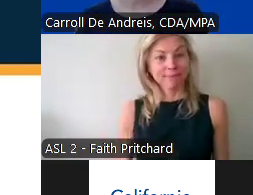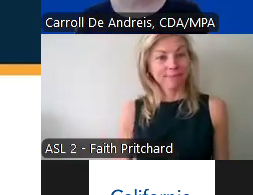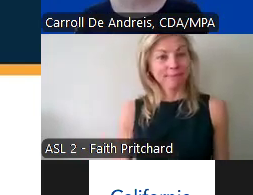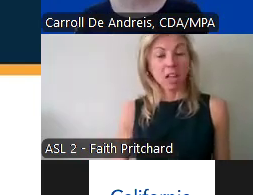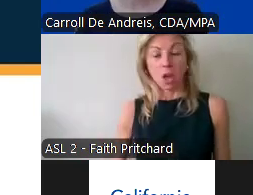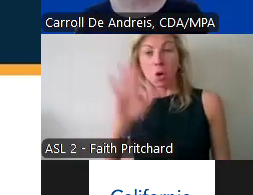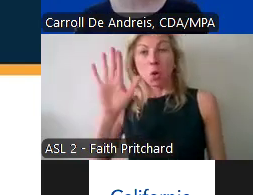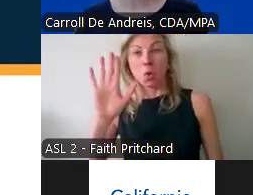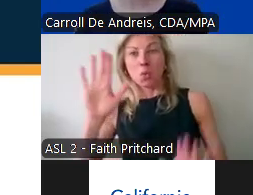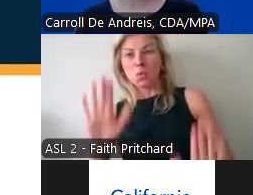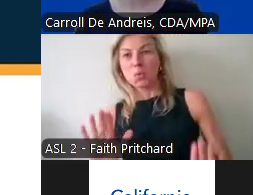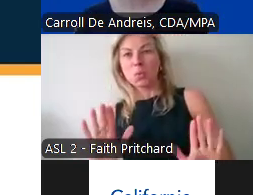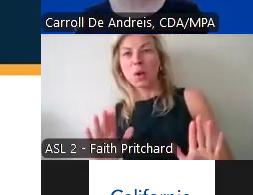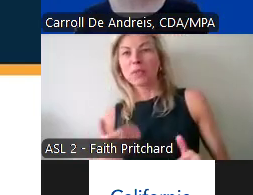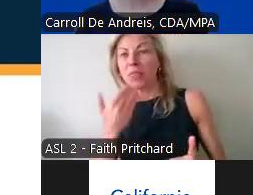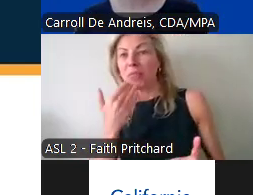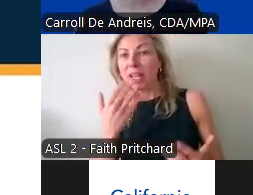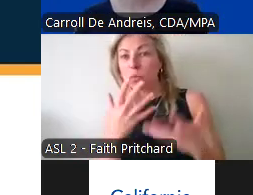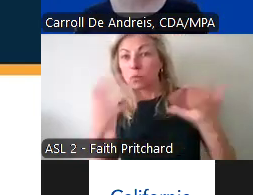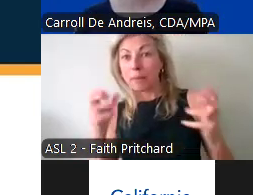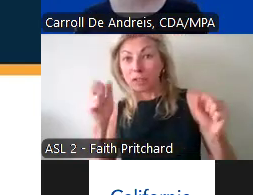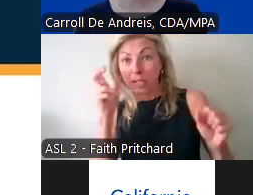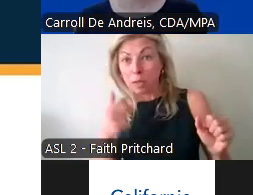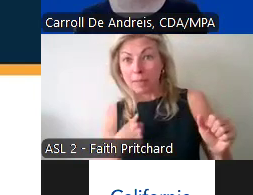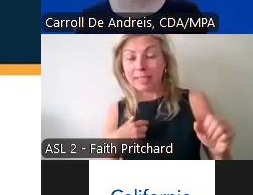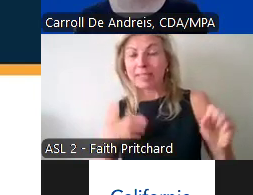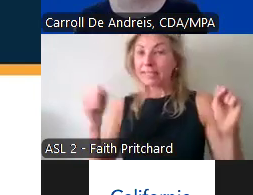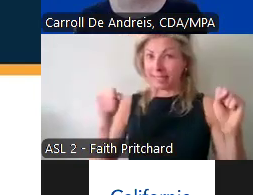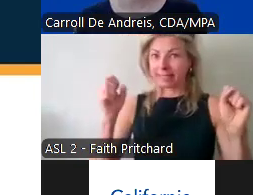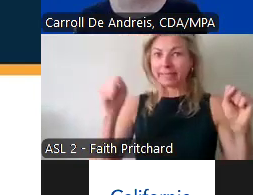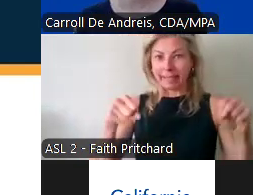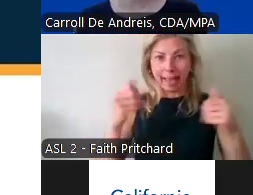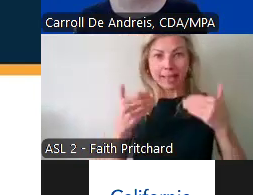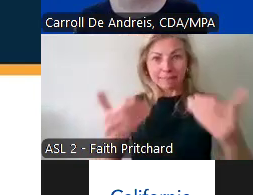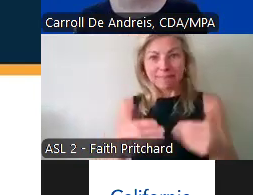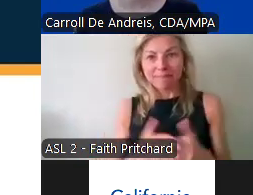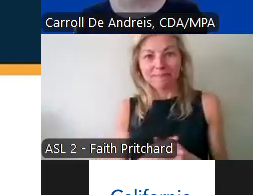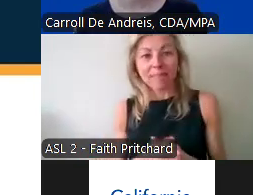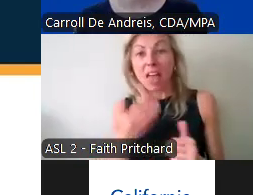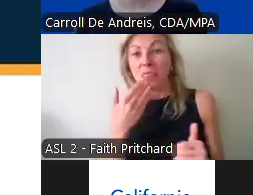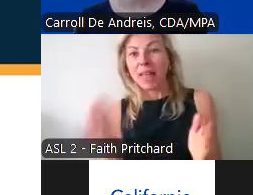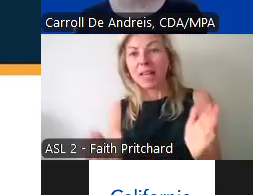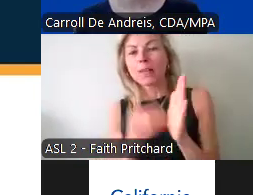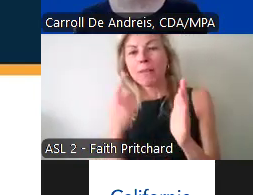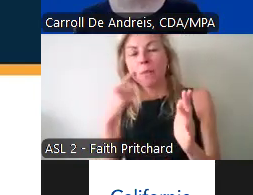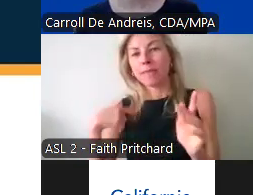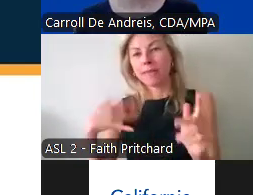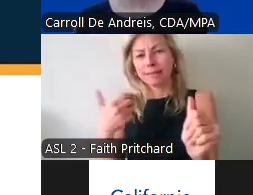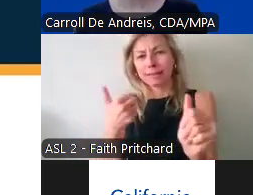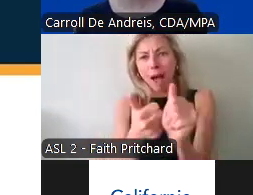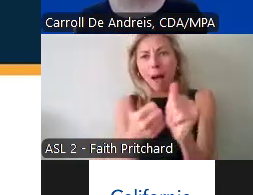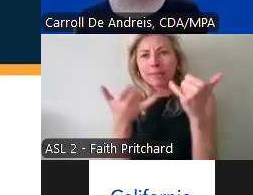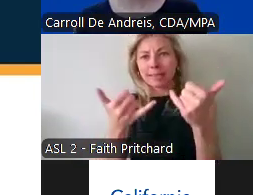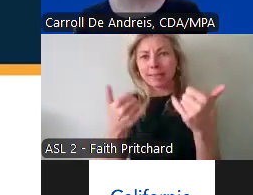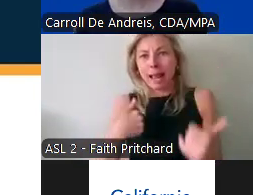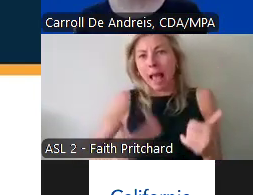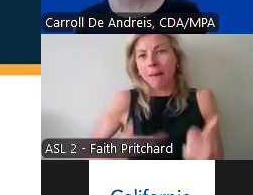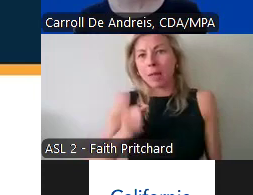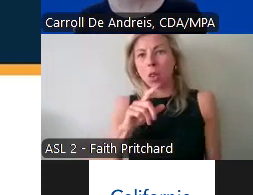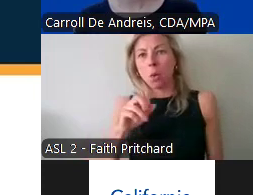Great. Thank you so much, Carol. Can you hear me? I can. Thank you very much. Thanks again for this update today. I'm Laura Rath,